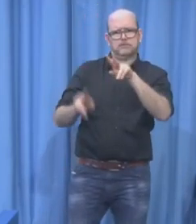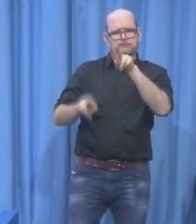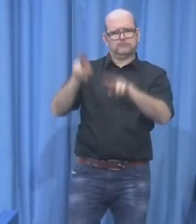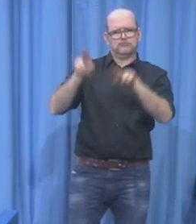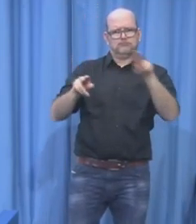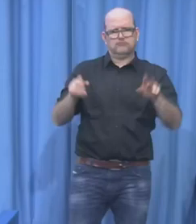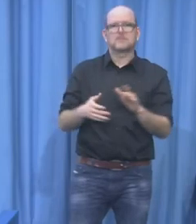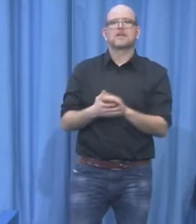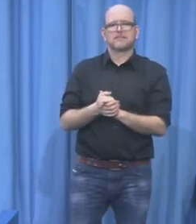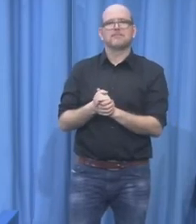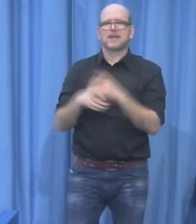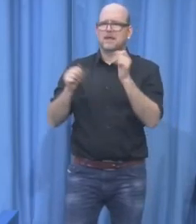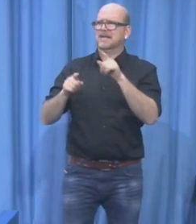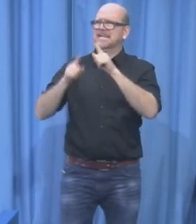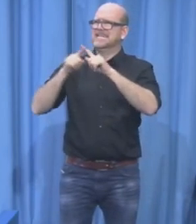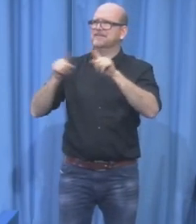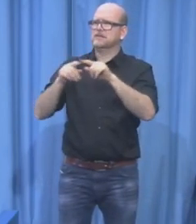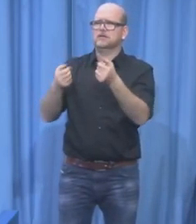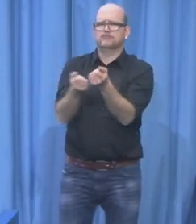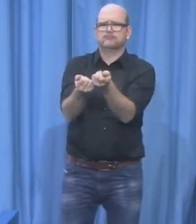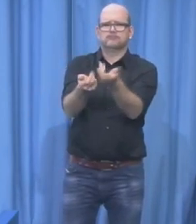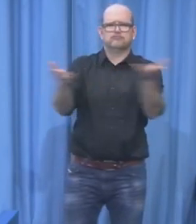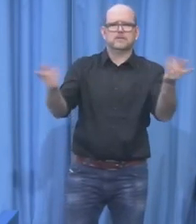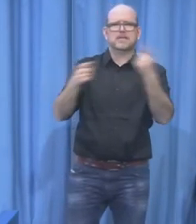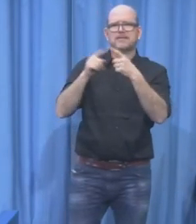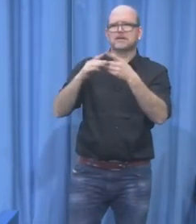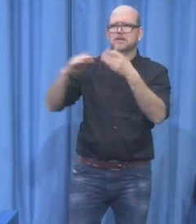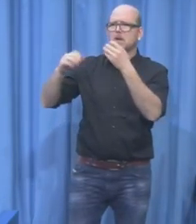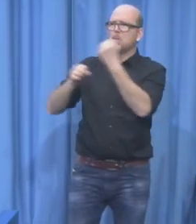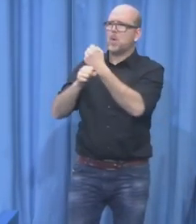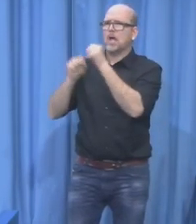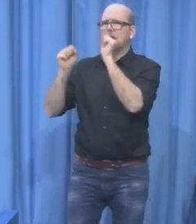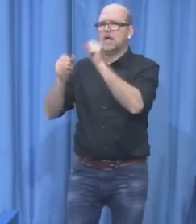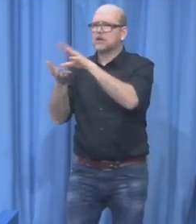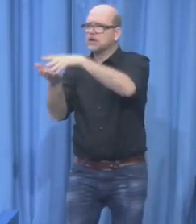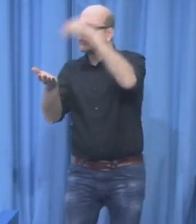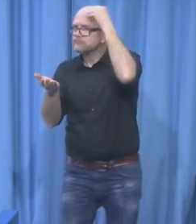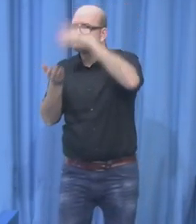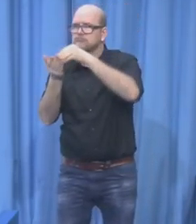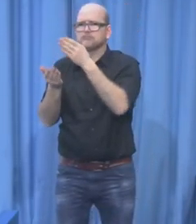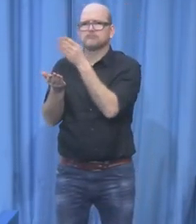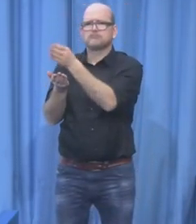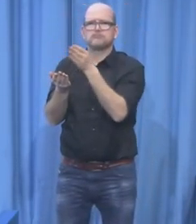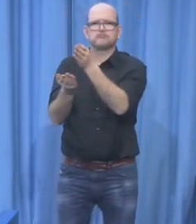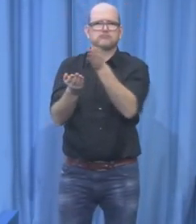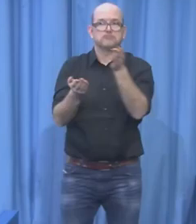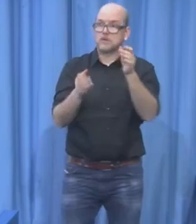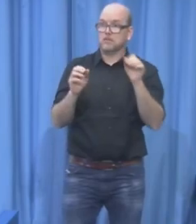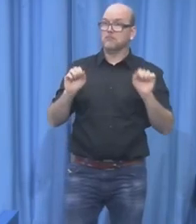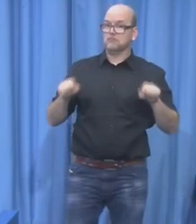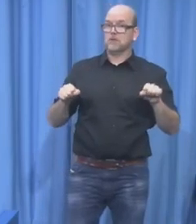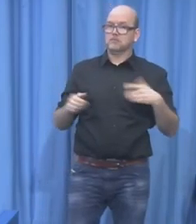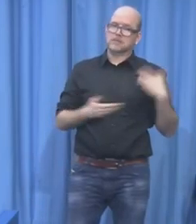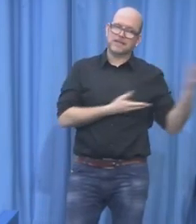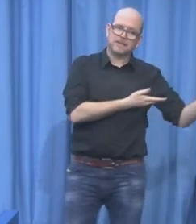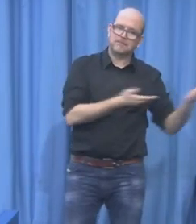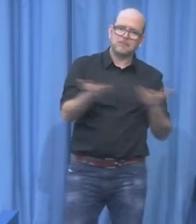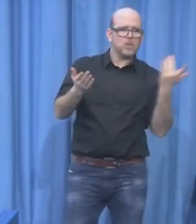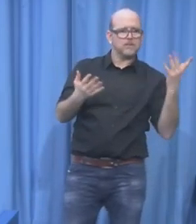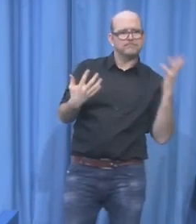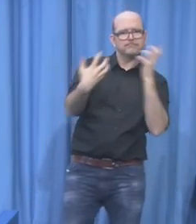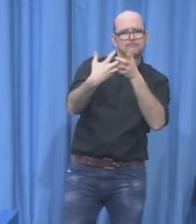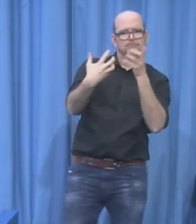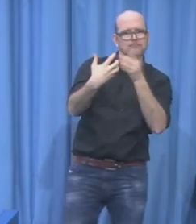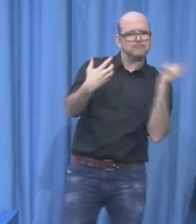So we hire the job coaches and they're paid through community living and then they go to work with the student at